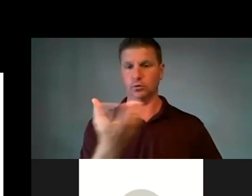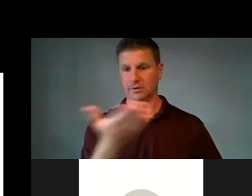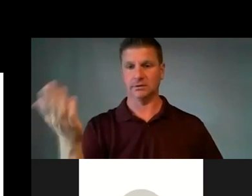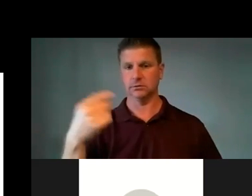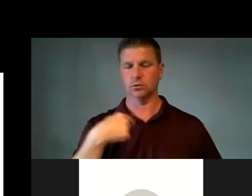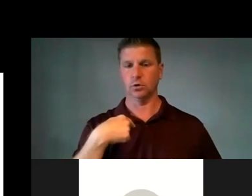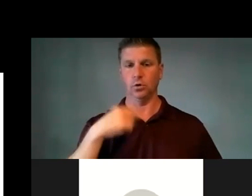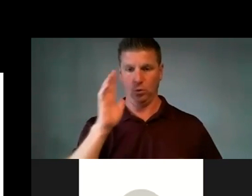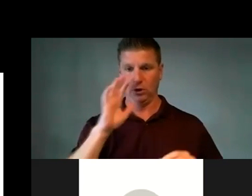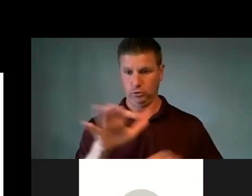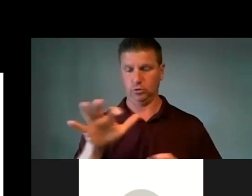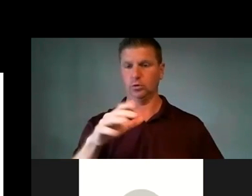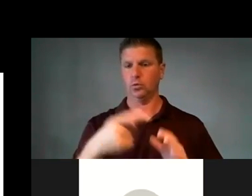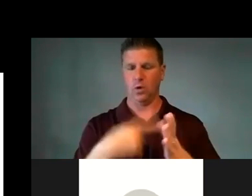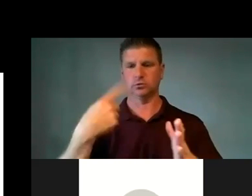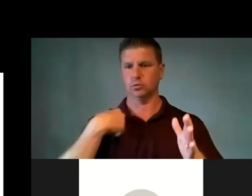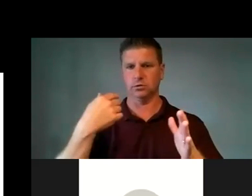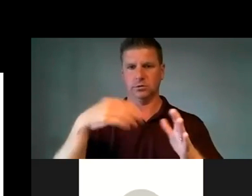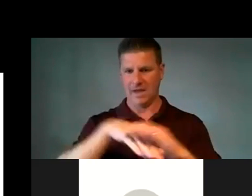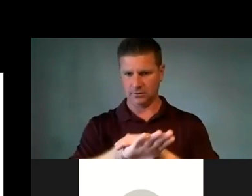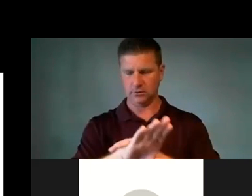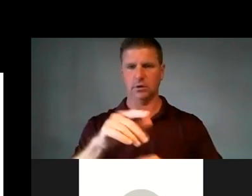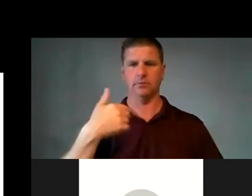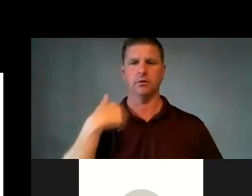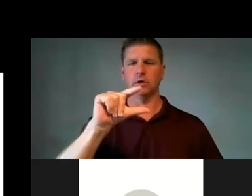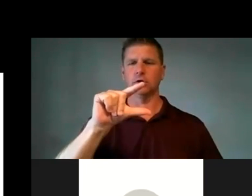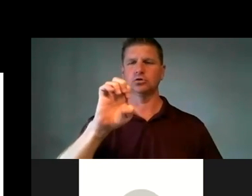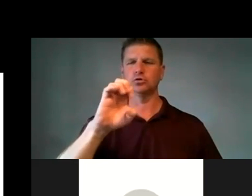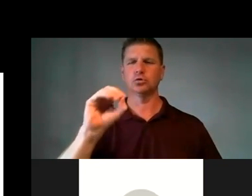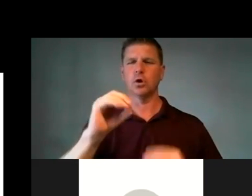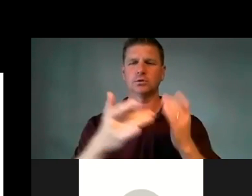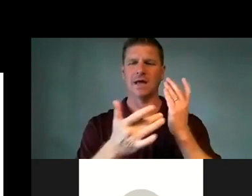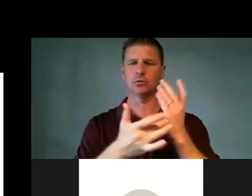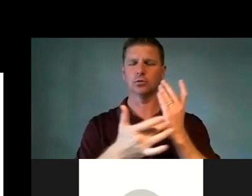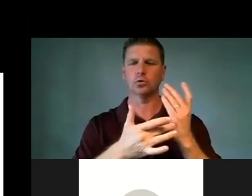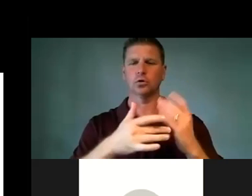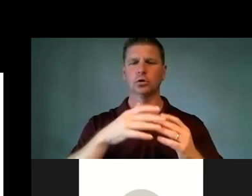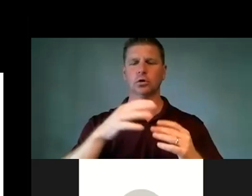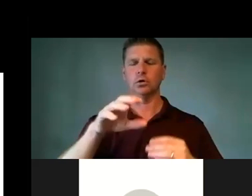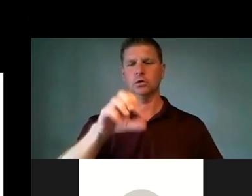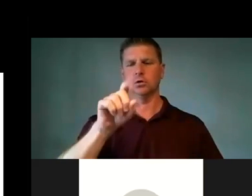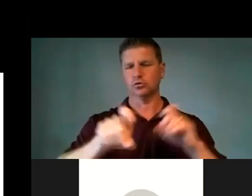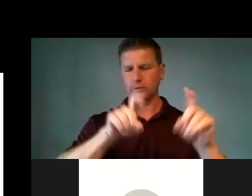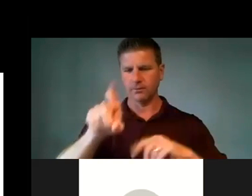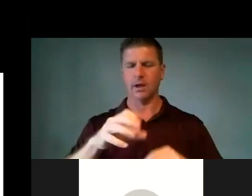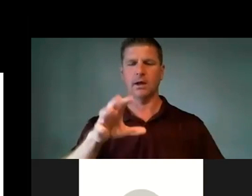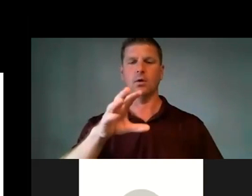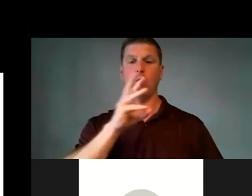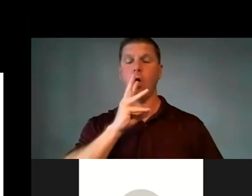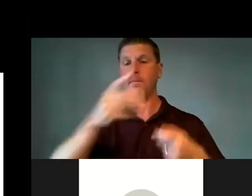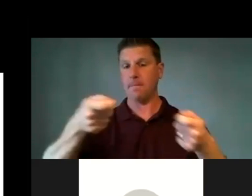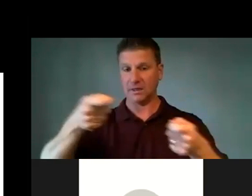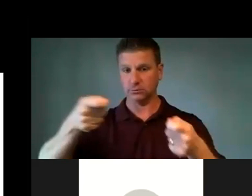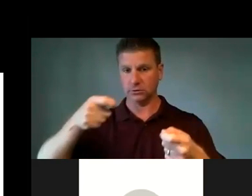doing once we have access is a geotechnical survey, a stormwater management study,